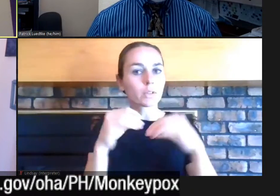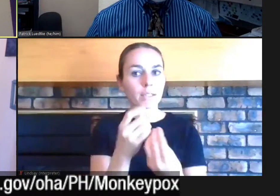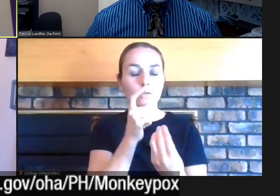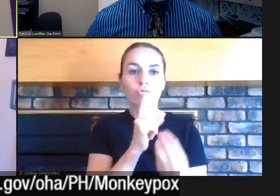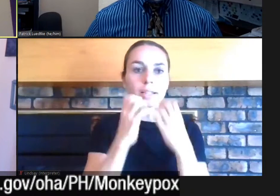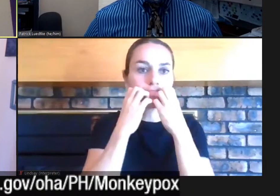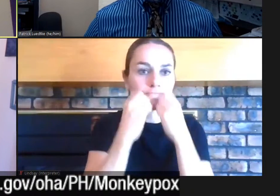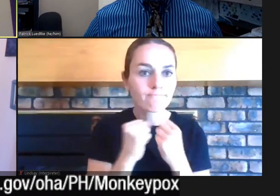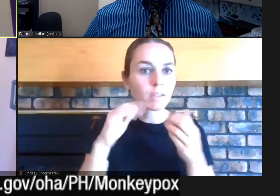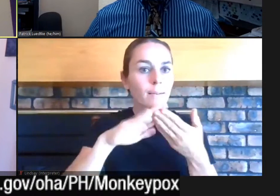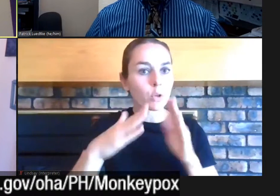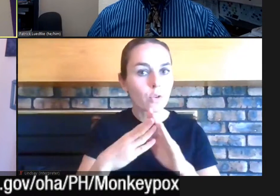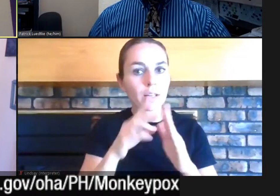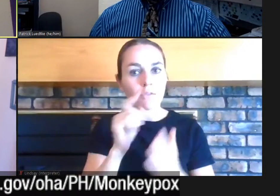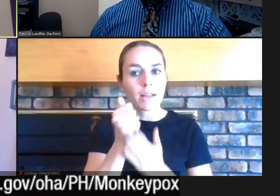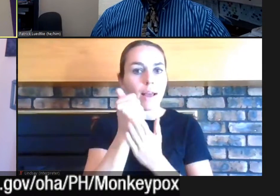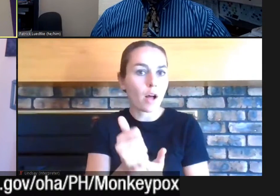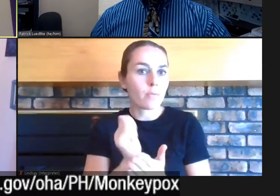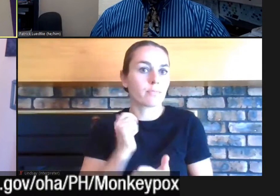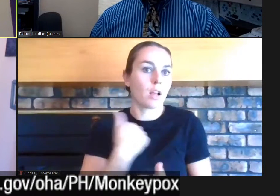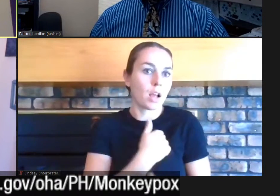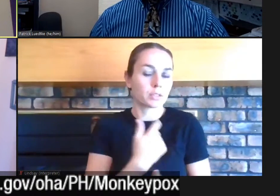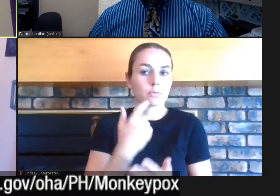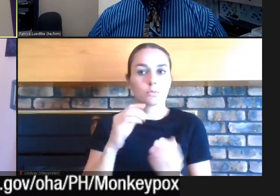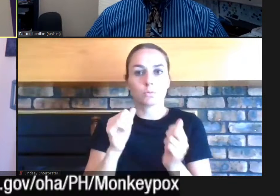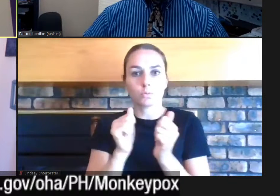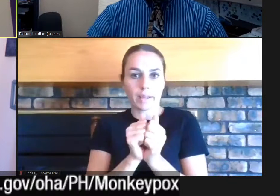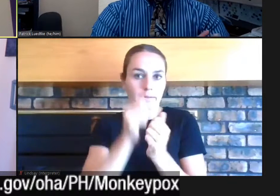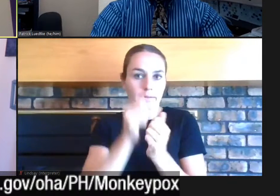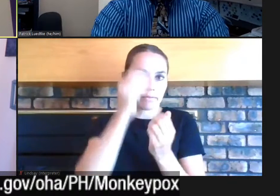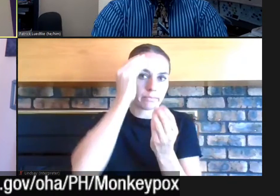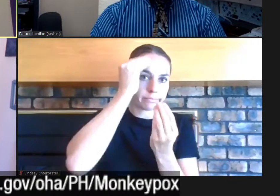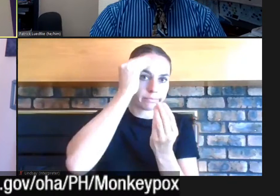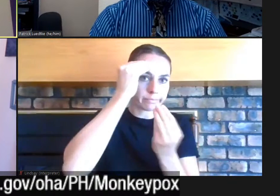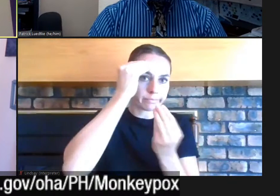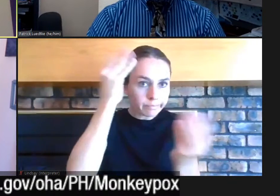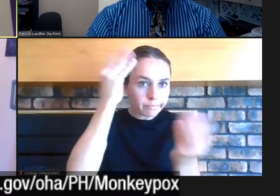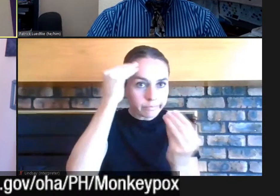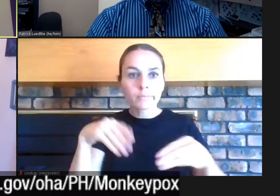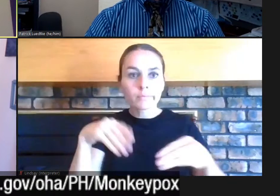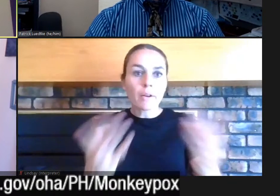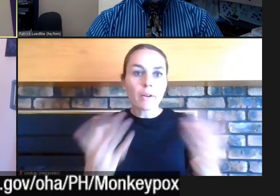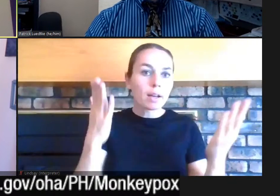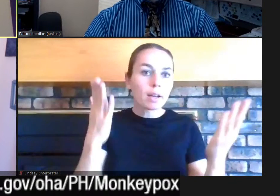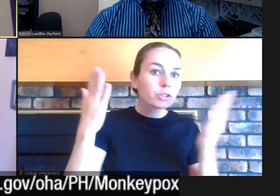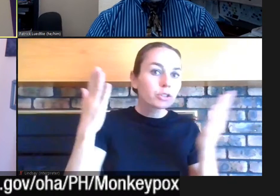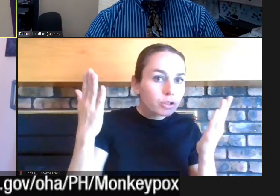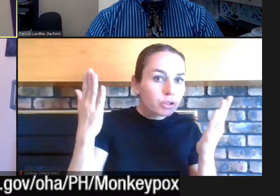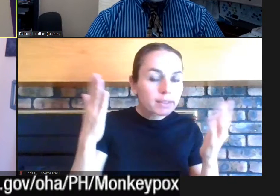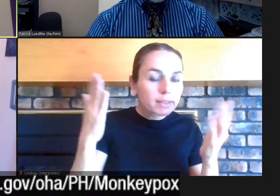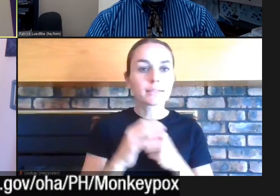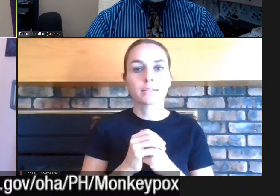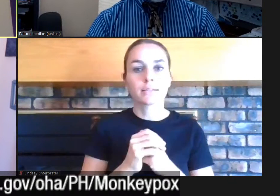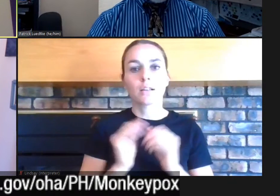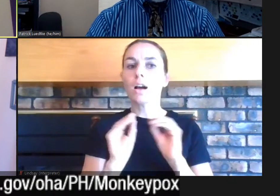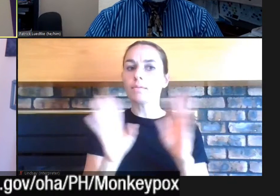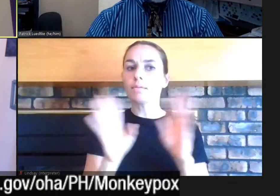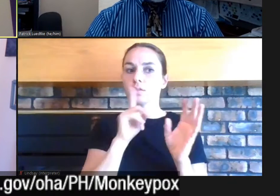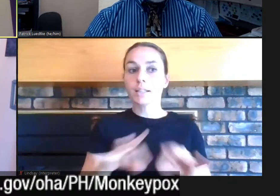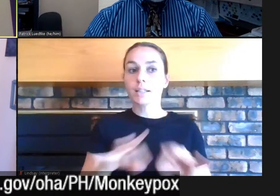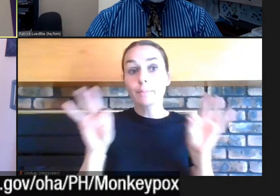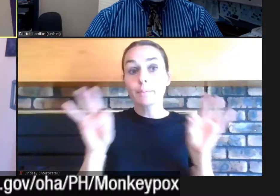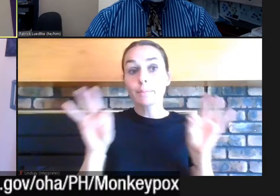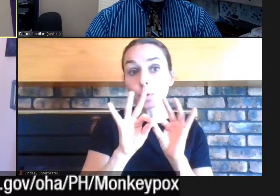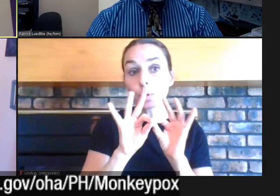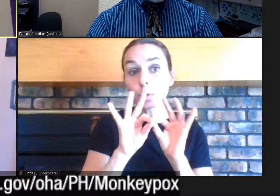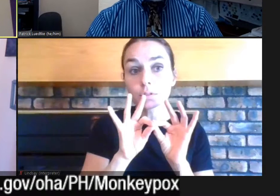us do outreach and provide services to the community. But more important, to be at the table, making the requests that they're